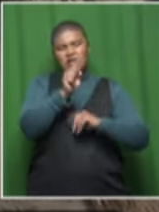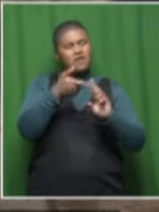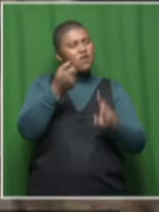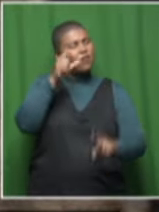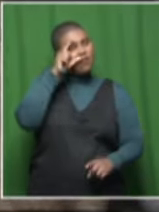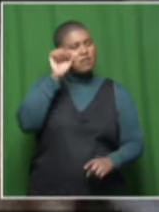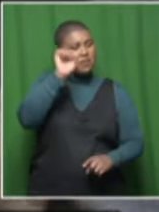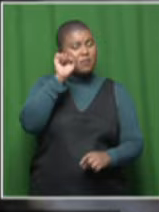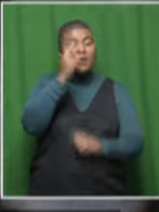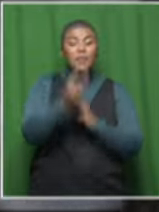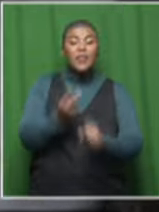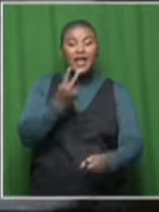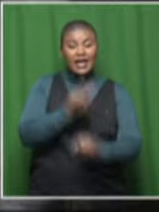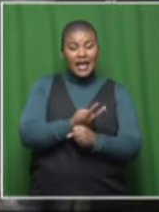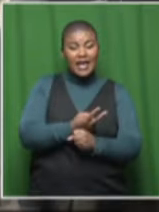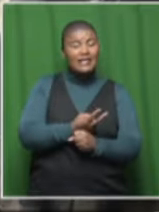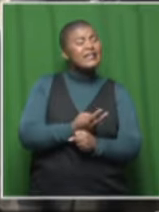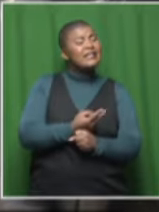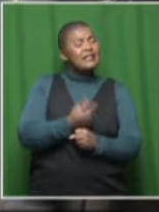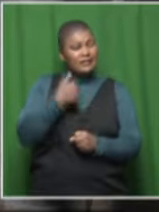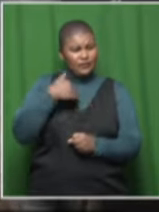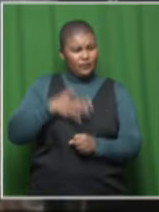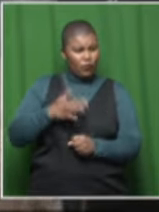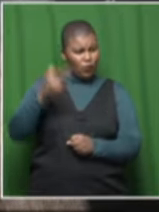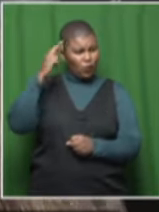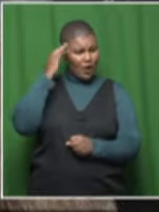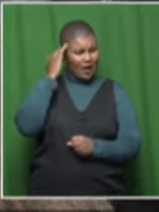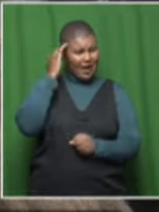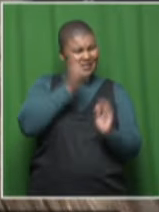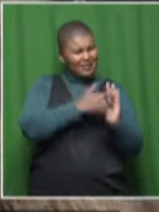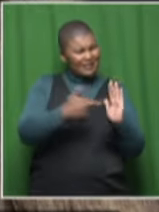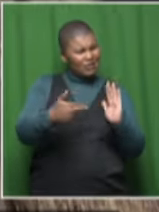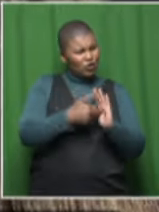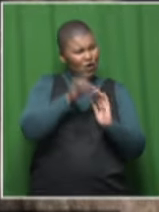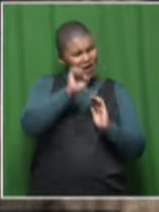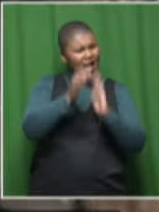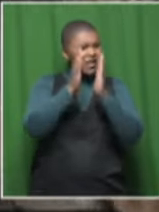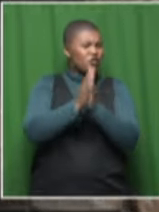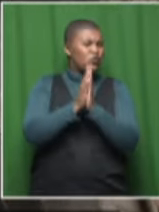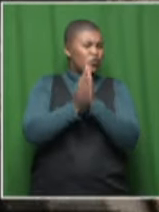just also talk about indima, the role that he played, you know, esontweni.